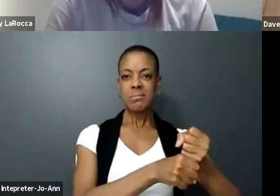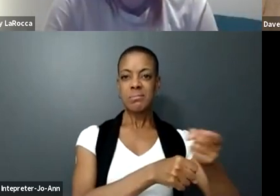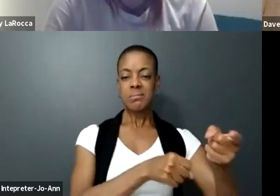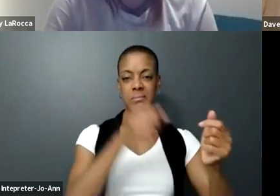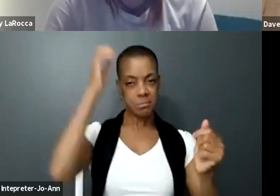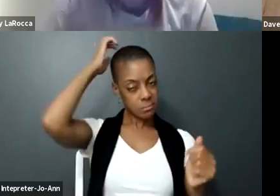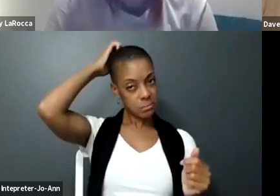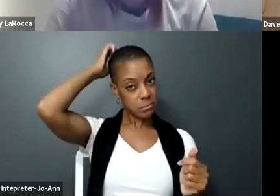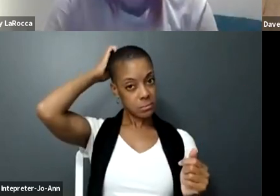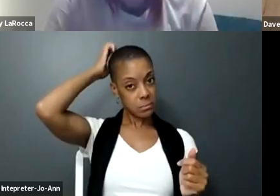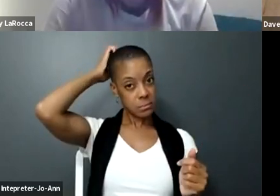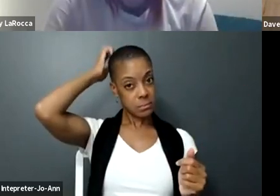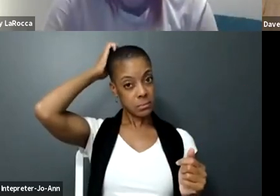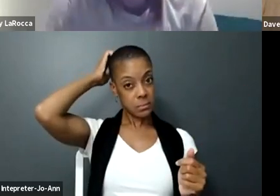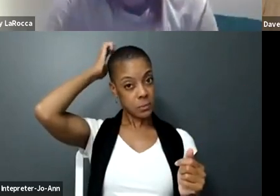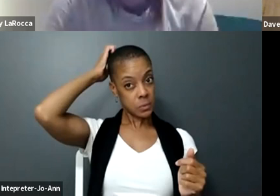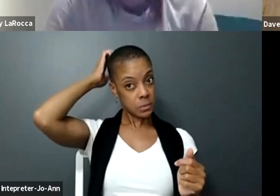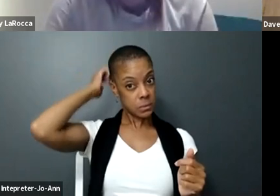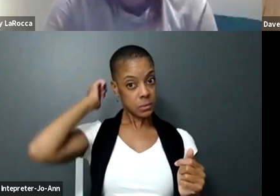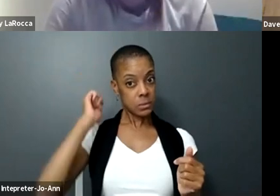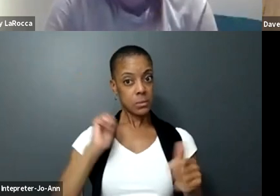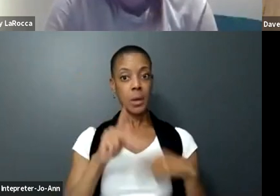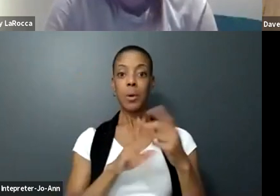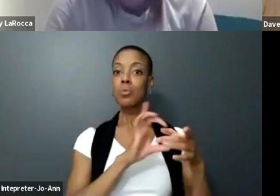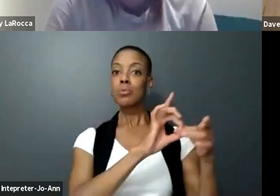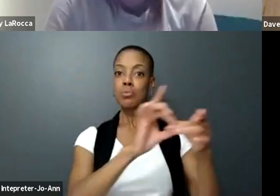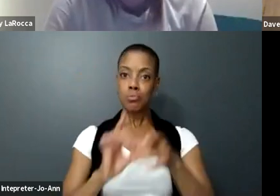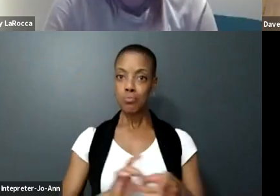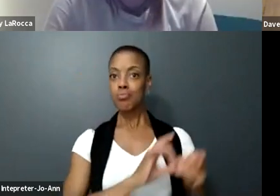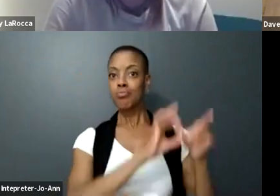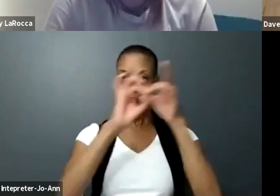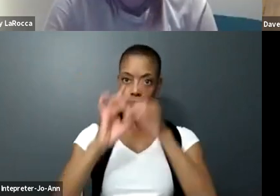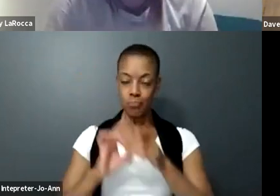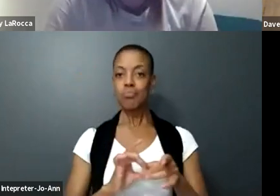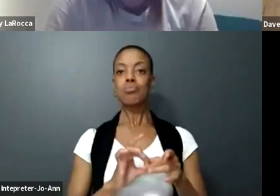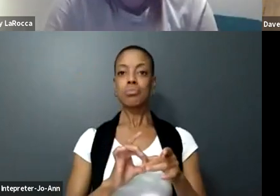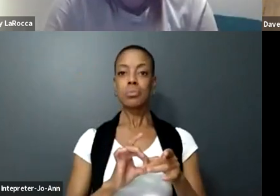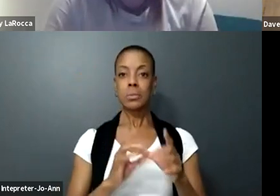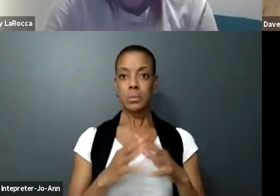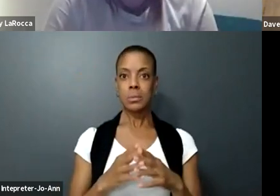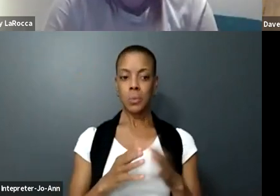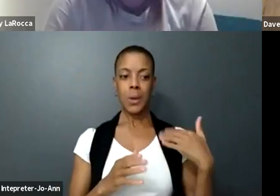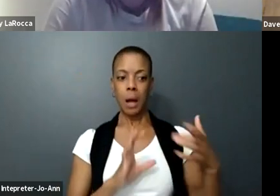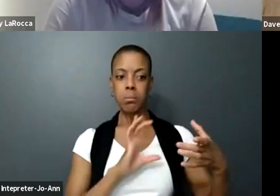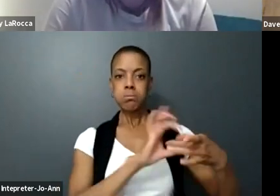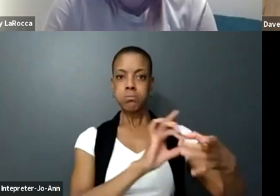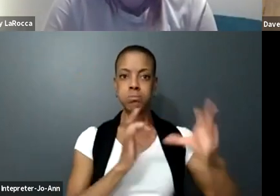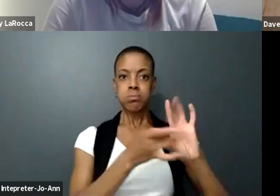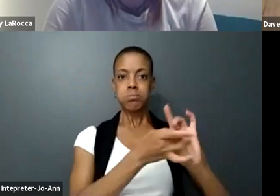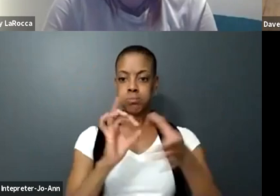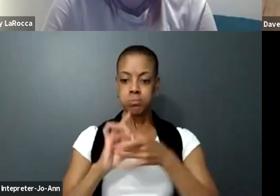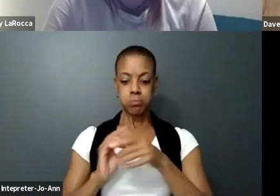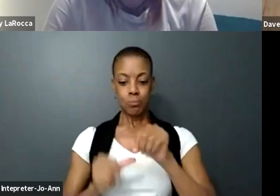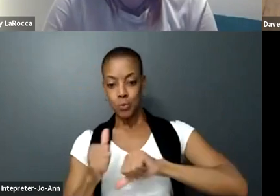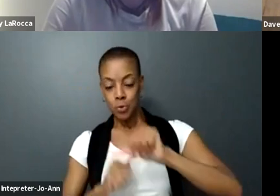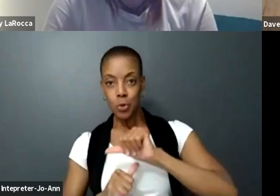in forms of relationships. All our relations is the term that we use. So we had relationships with not only each other, but the